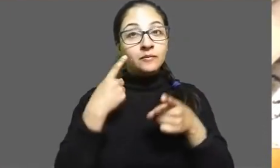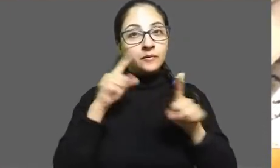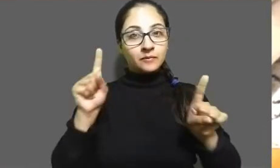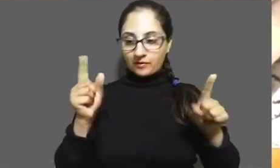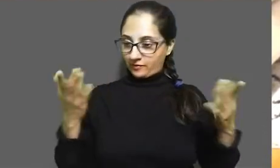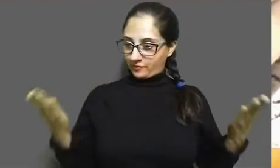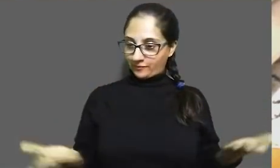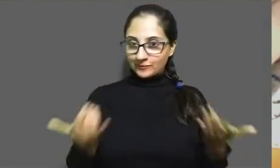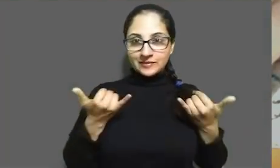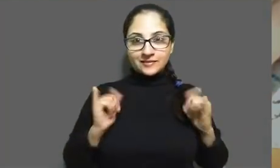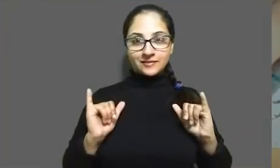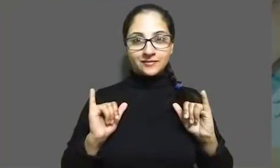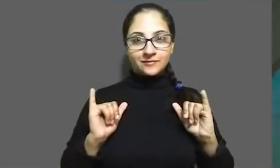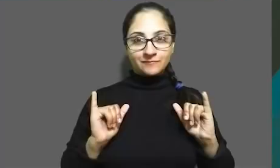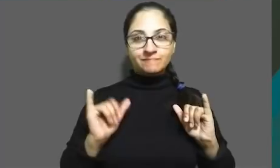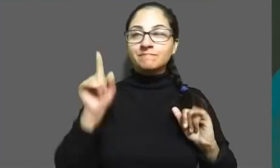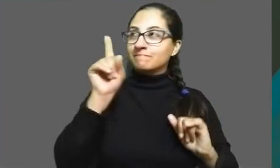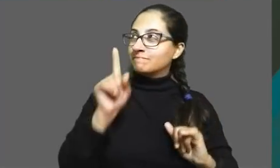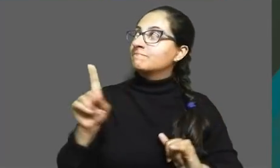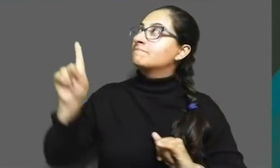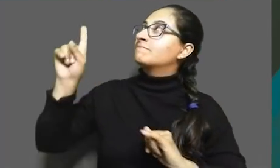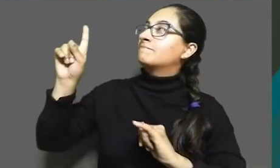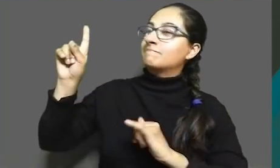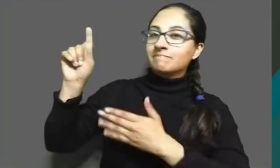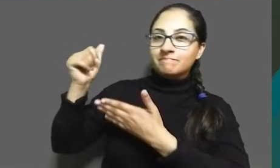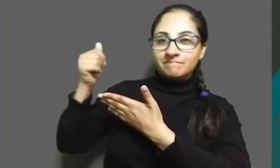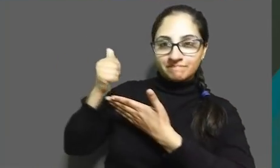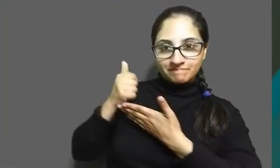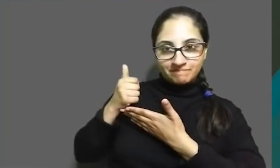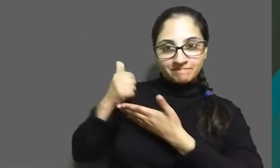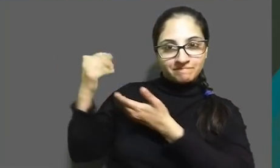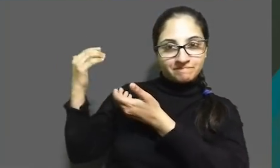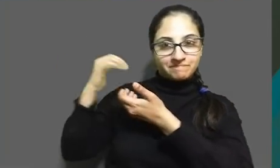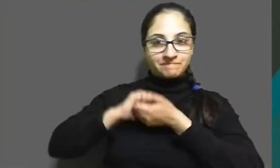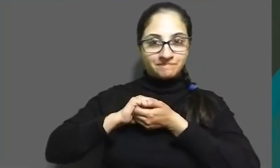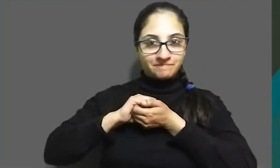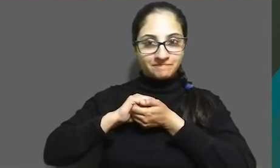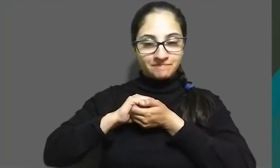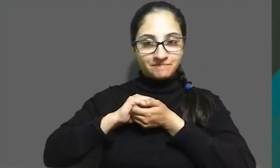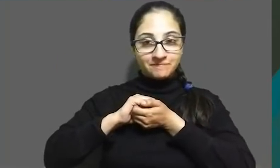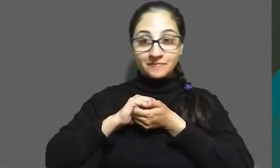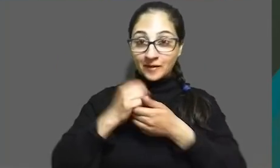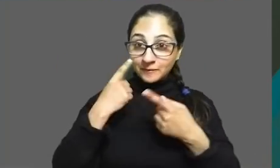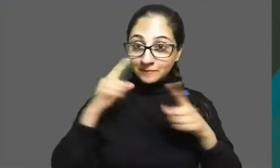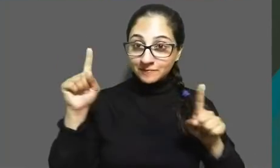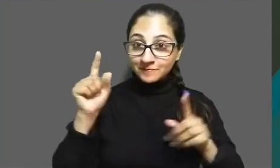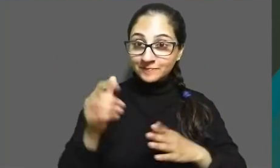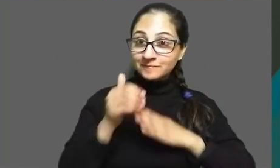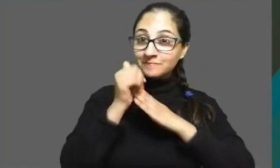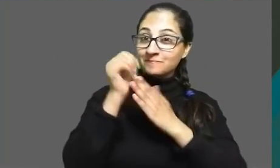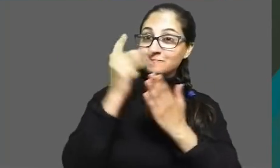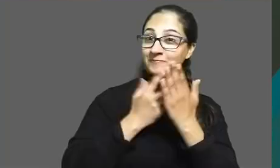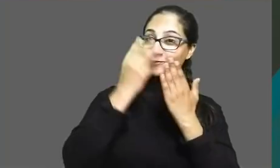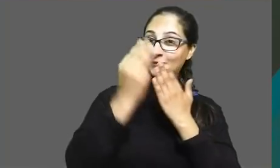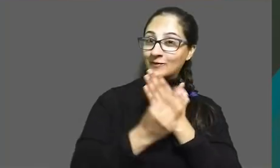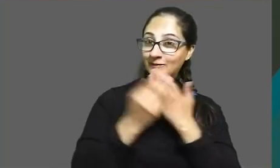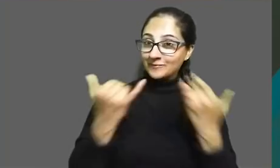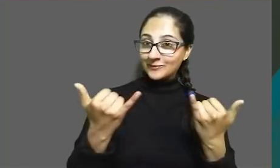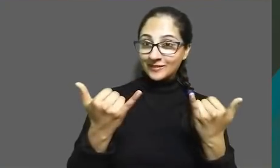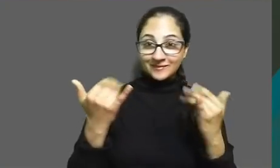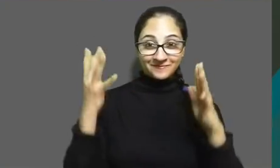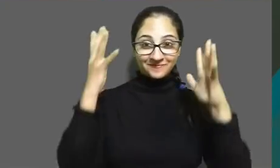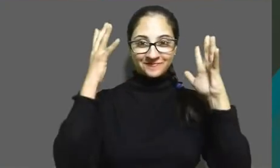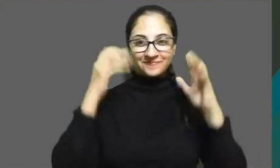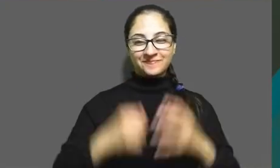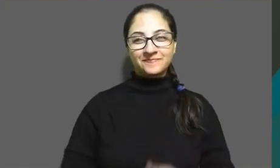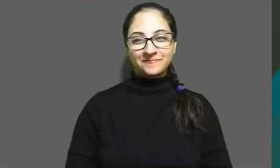hosting Friday Night Reflections. Today we will start with a message from Amir Ali Kasim Laka, President for